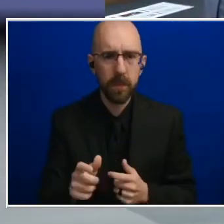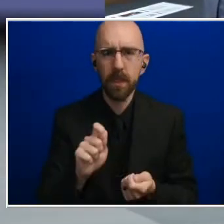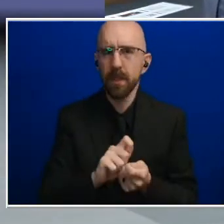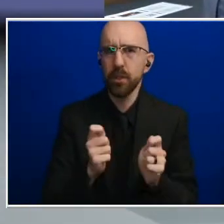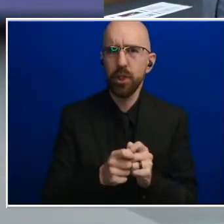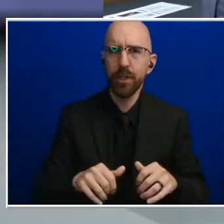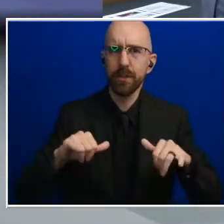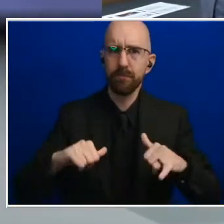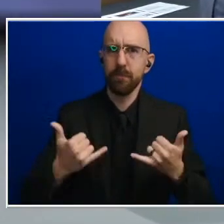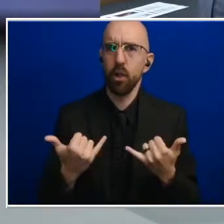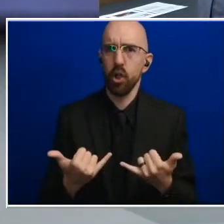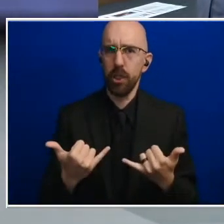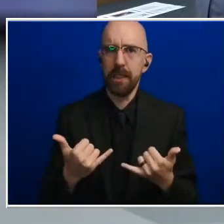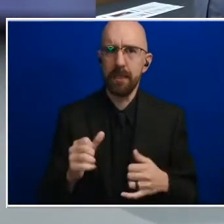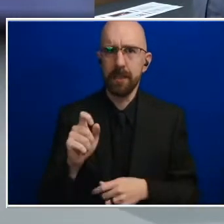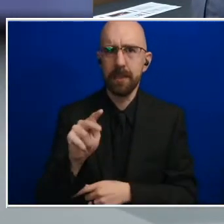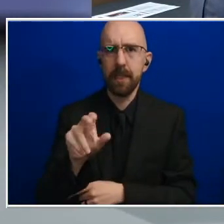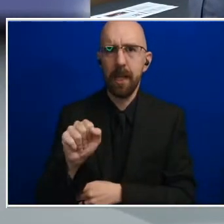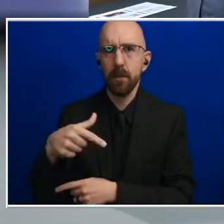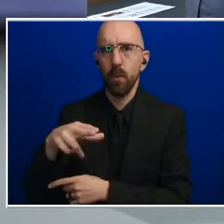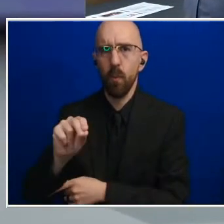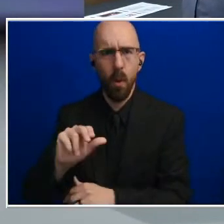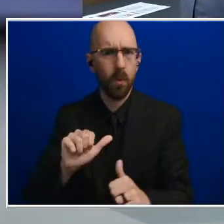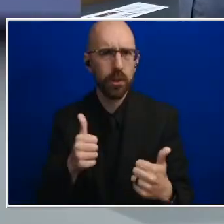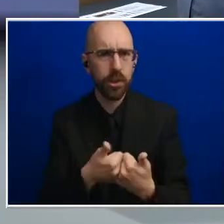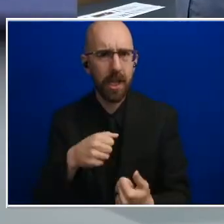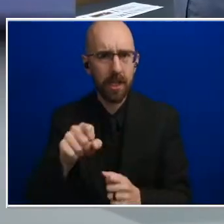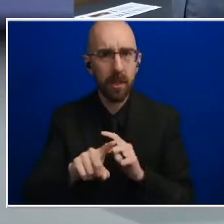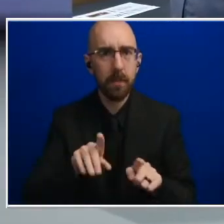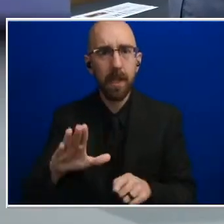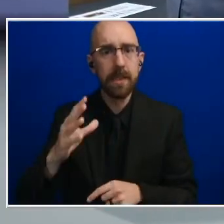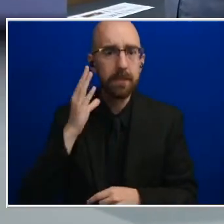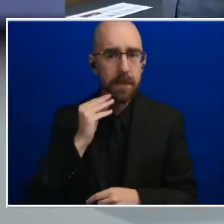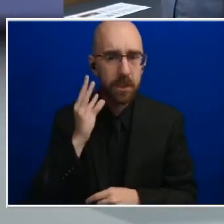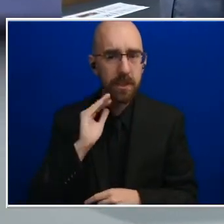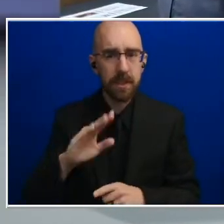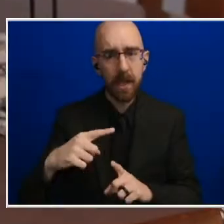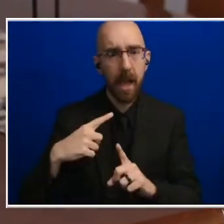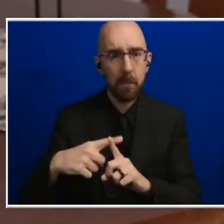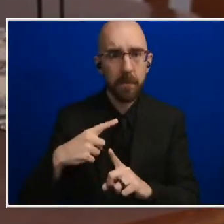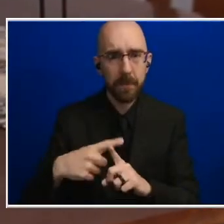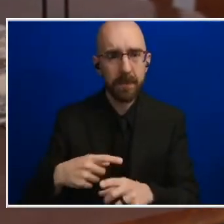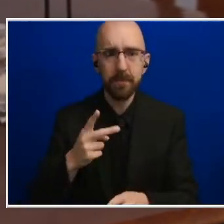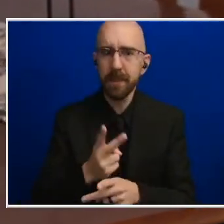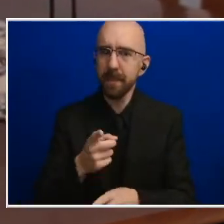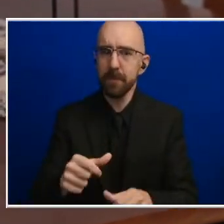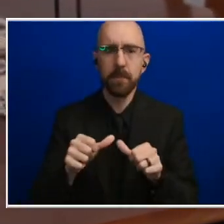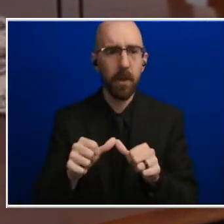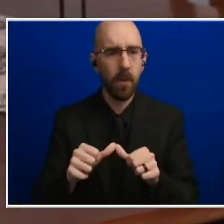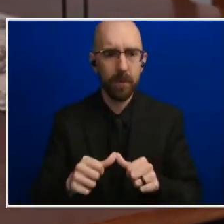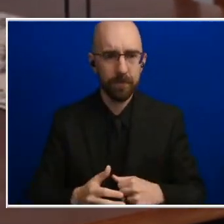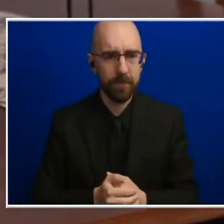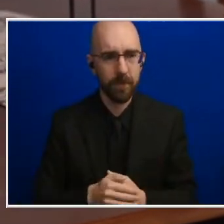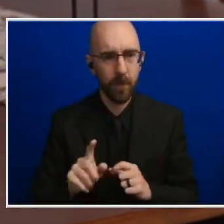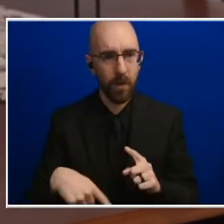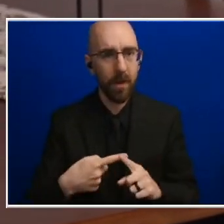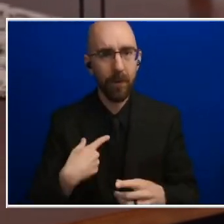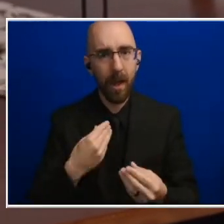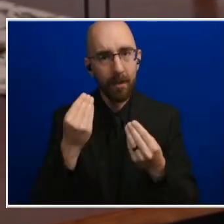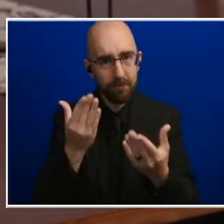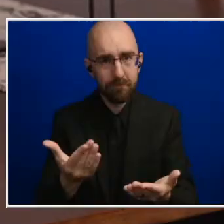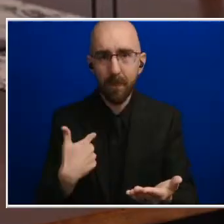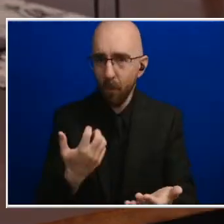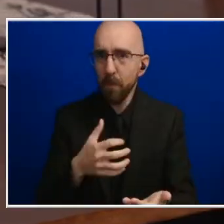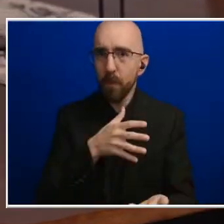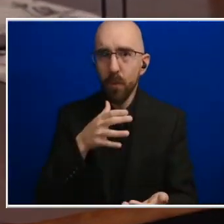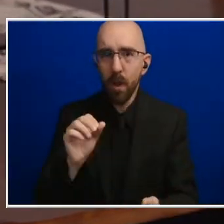always a challenge, but Zach's experience and optimism keep him going. When I tell somebody, hey, I want to be a rural oncologist, and